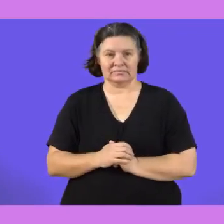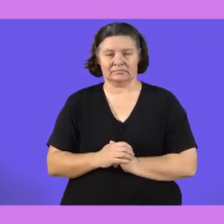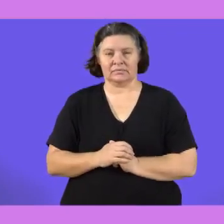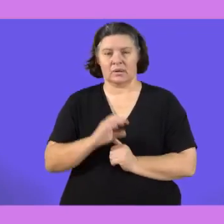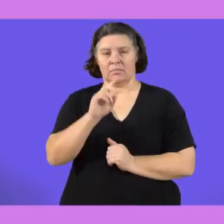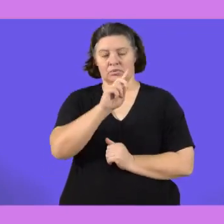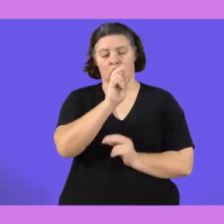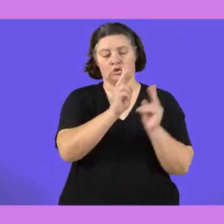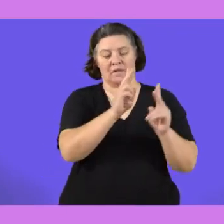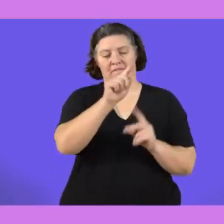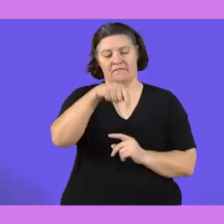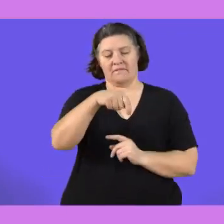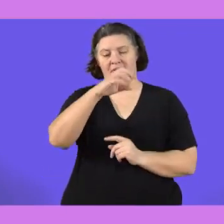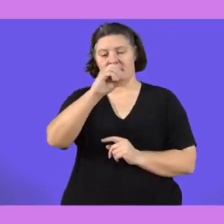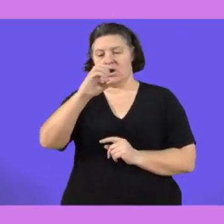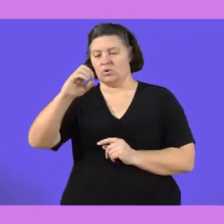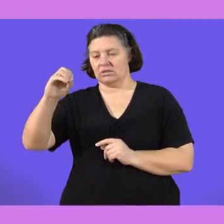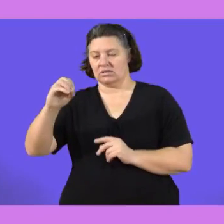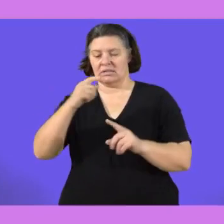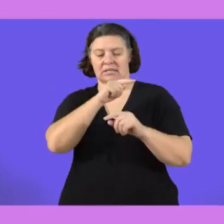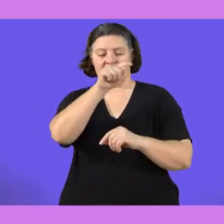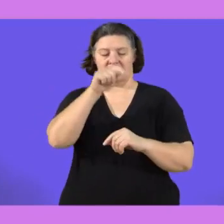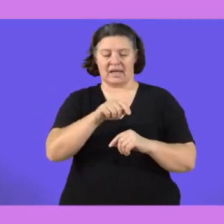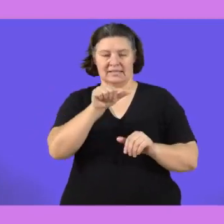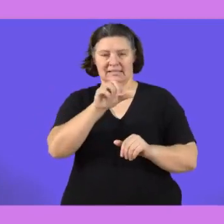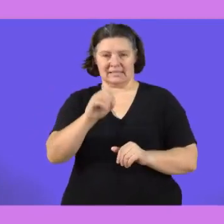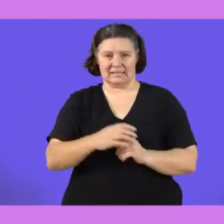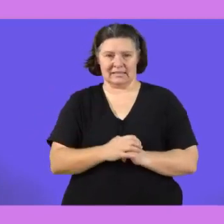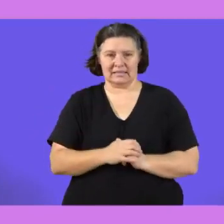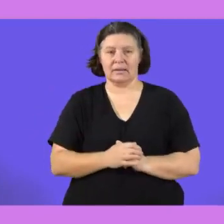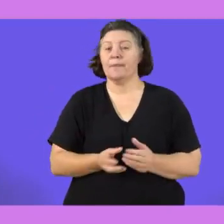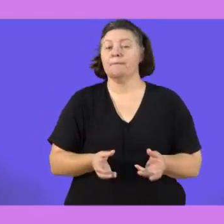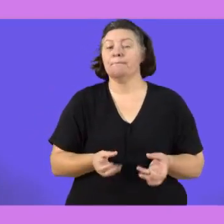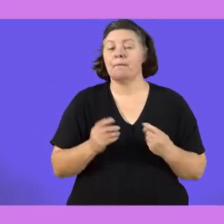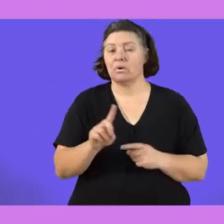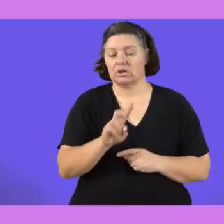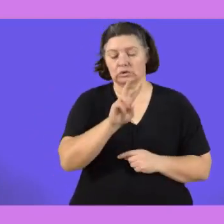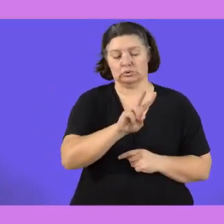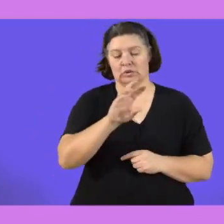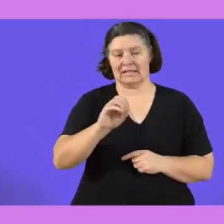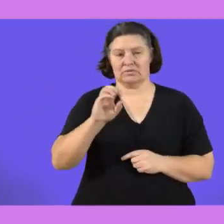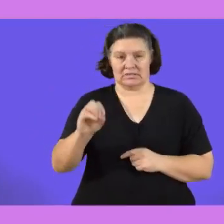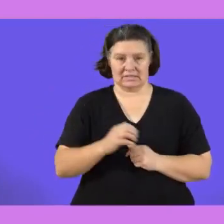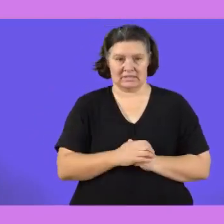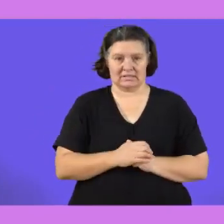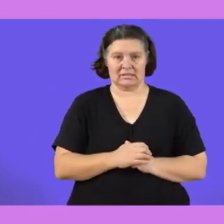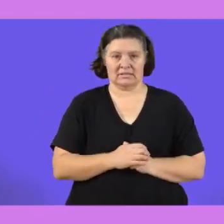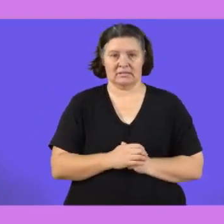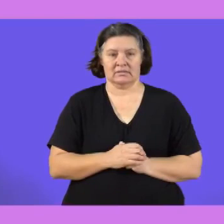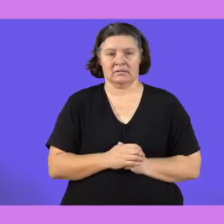that in, 12,000 divided by 60, I get an answer of 200.